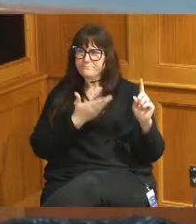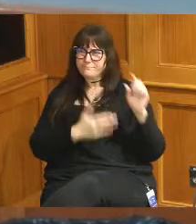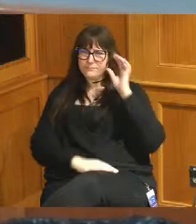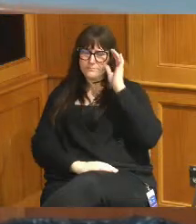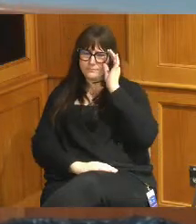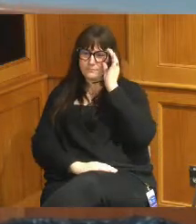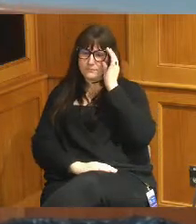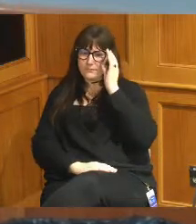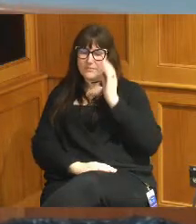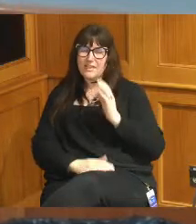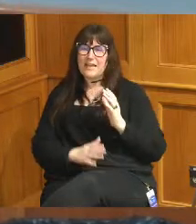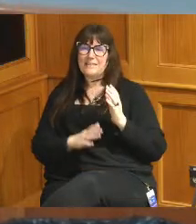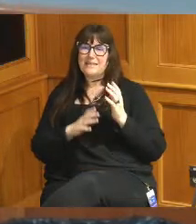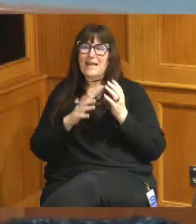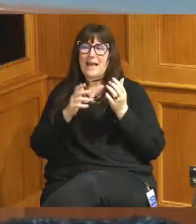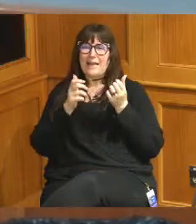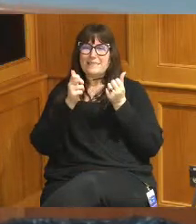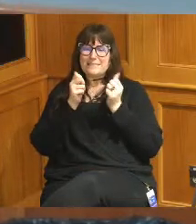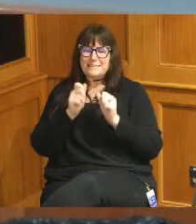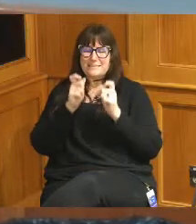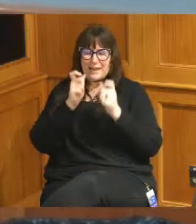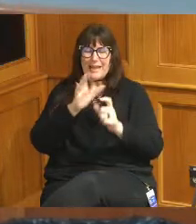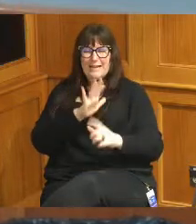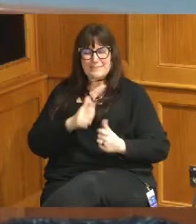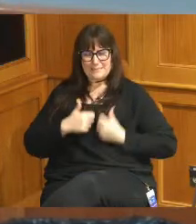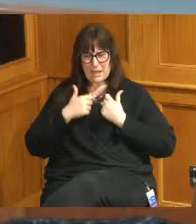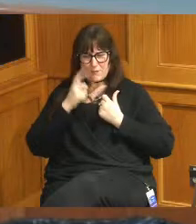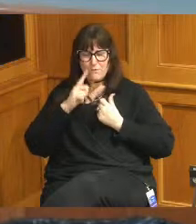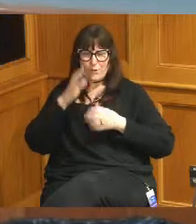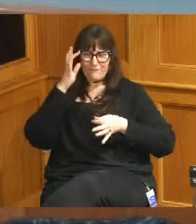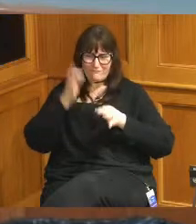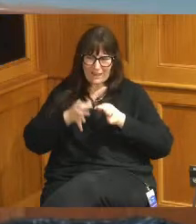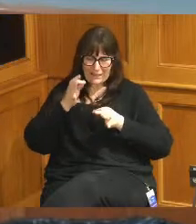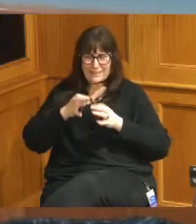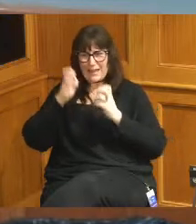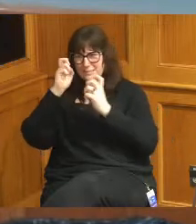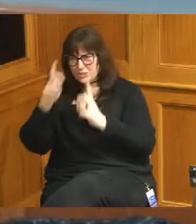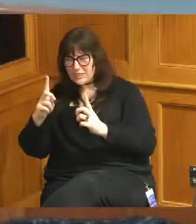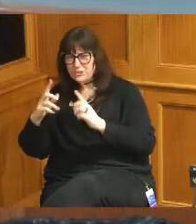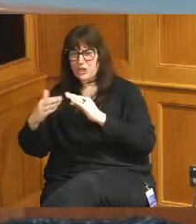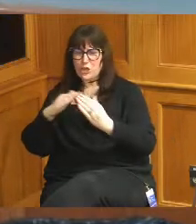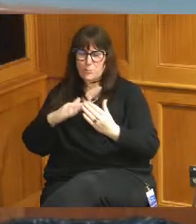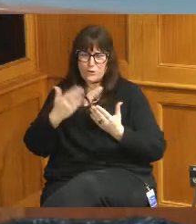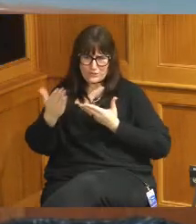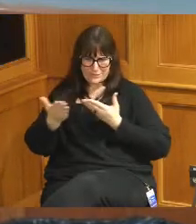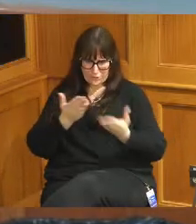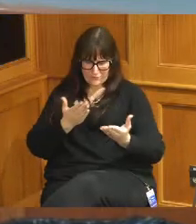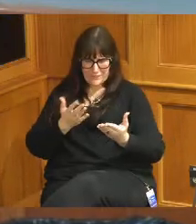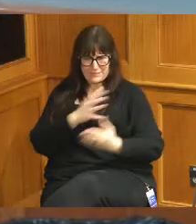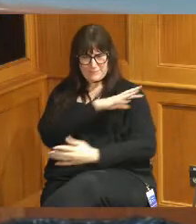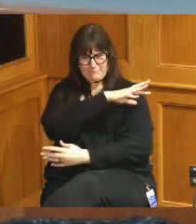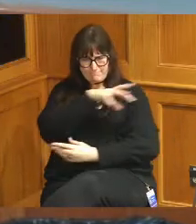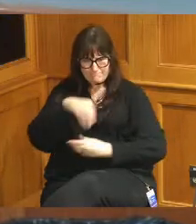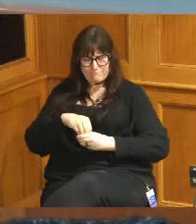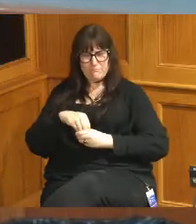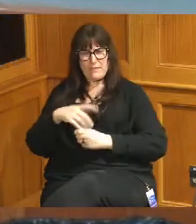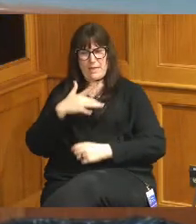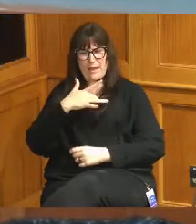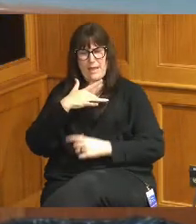has dedicated his life to faith, education, and community service, embodying leadership and